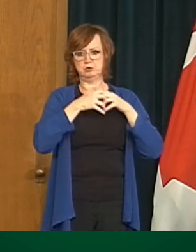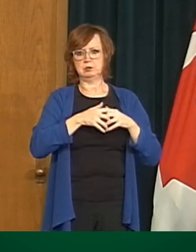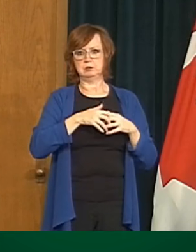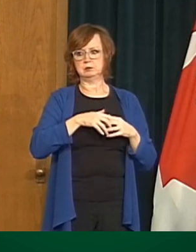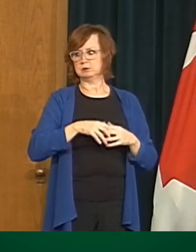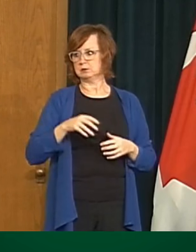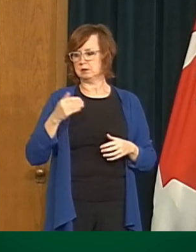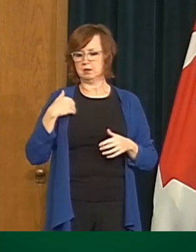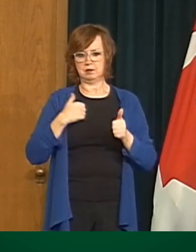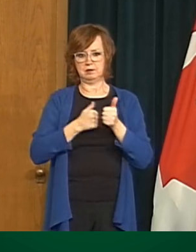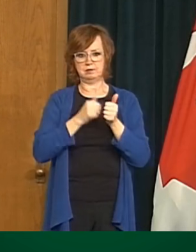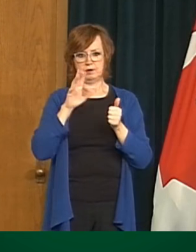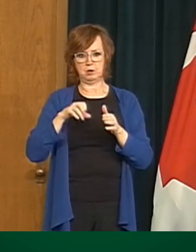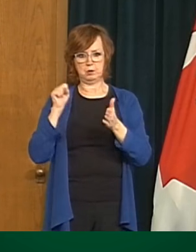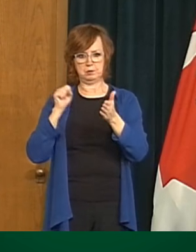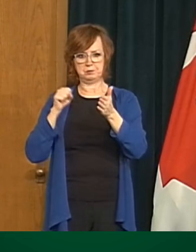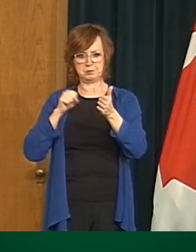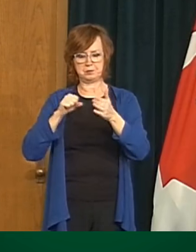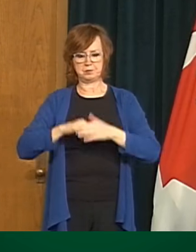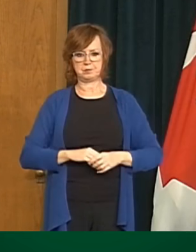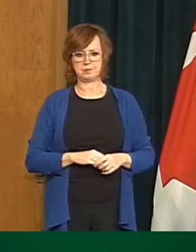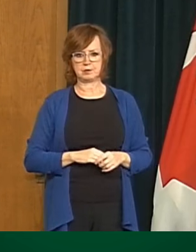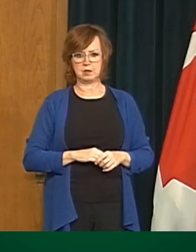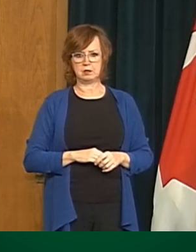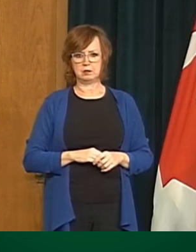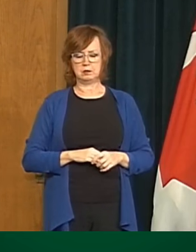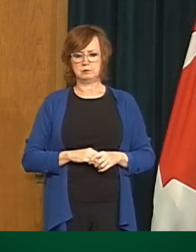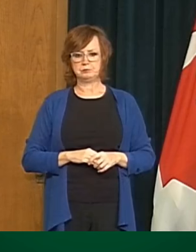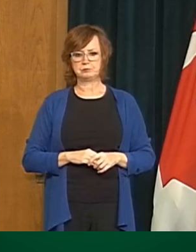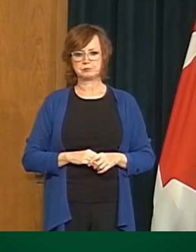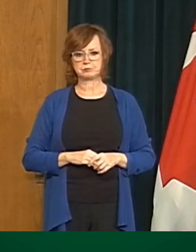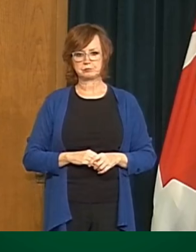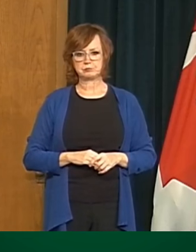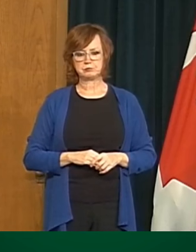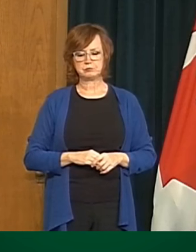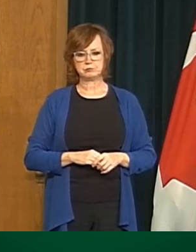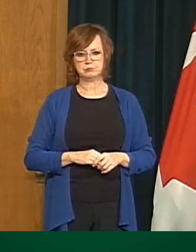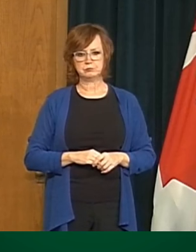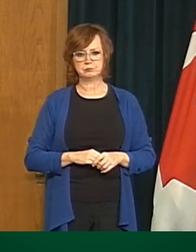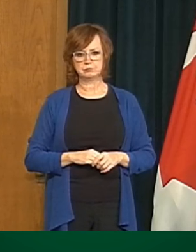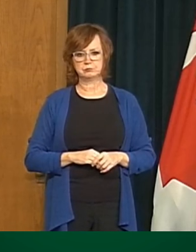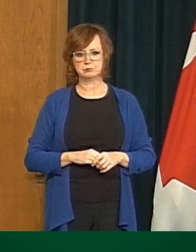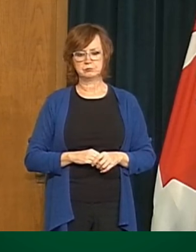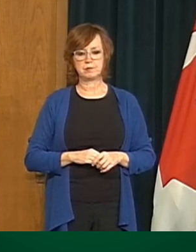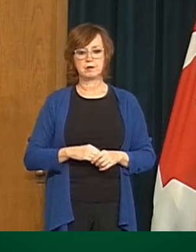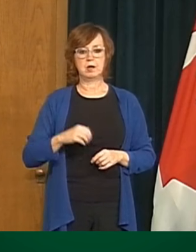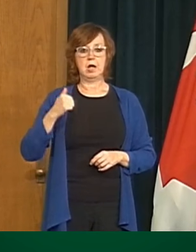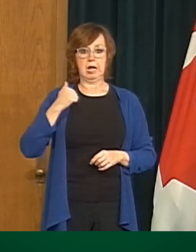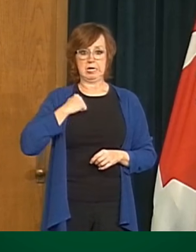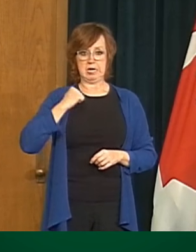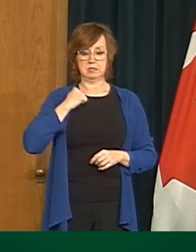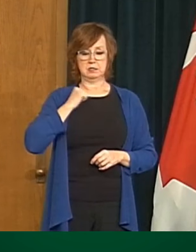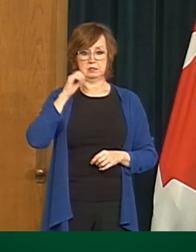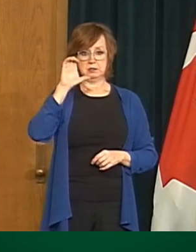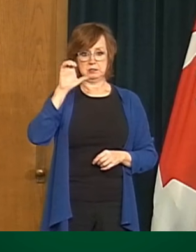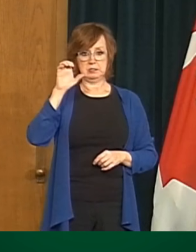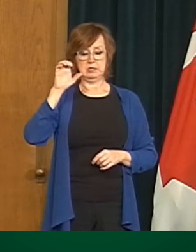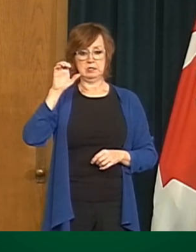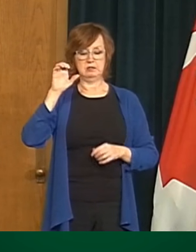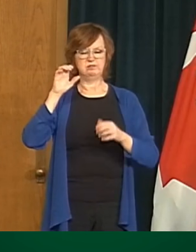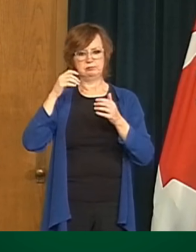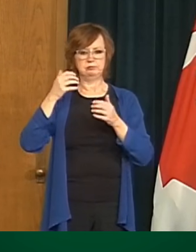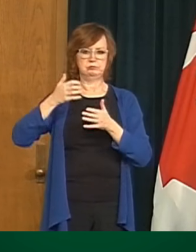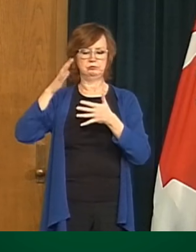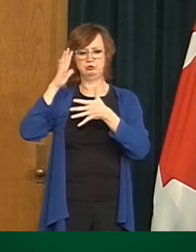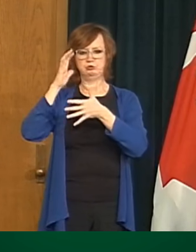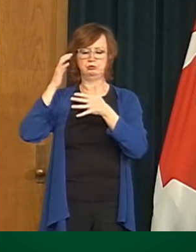Do you have a follow-up, Steph? I do. Other premiers and even Canada's chief medical health officers talked about the need to increase the number